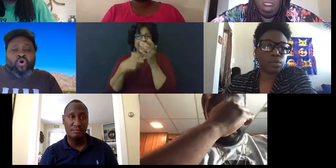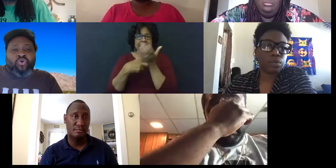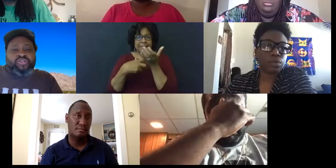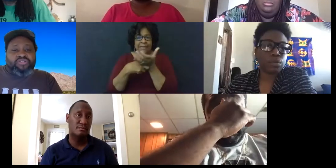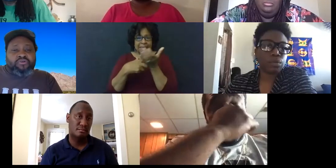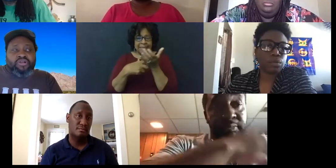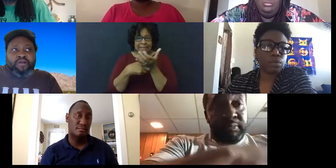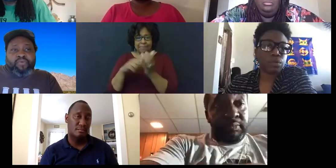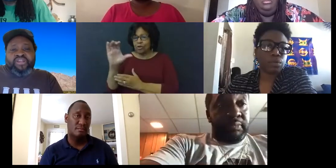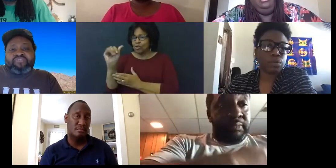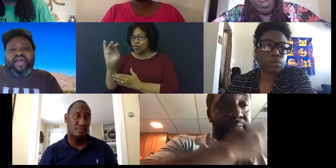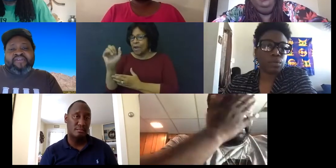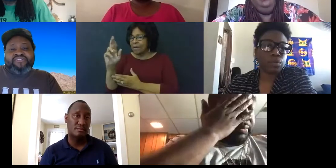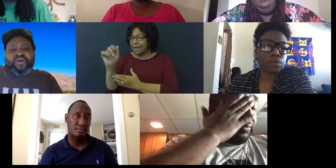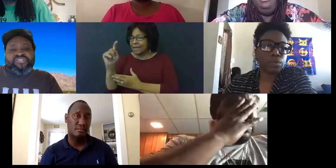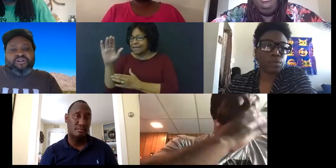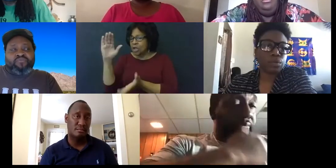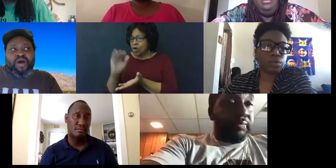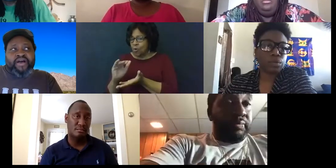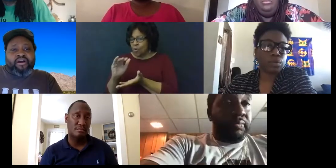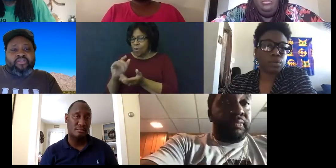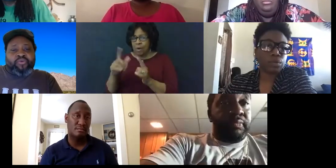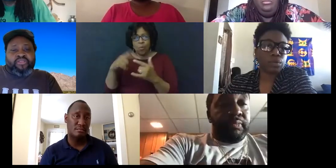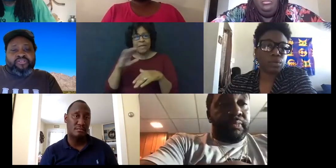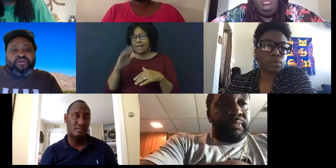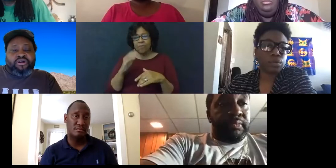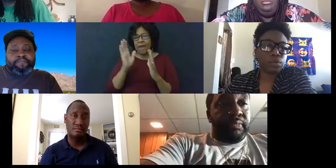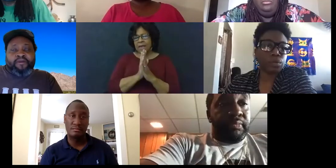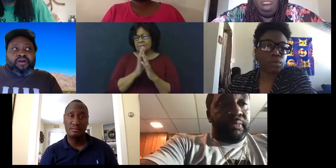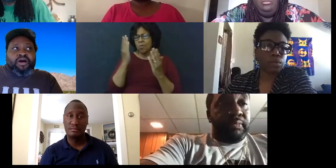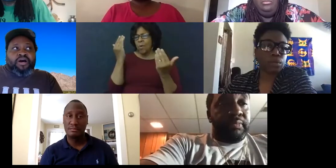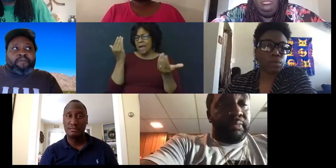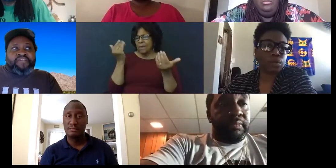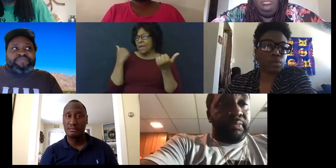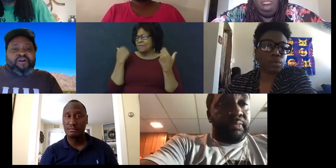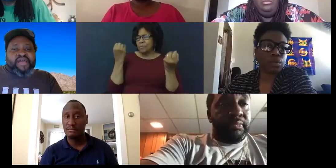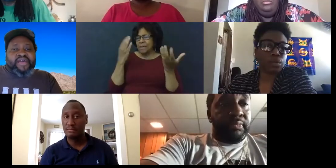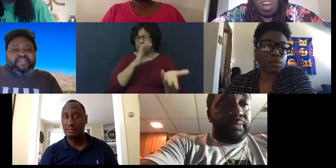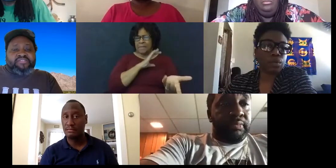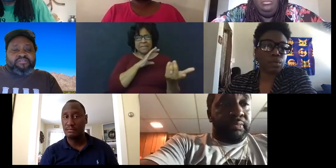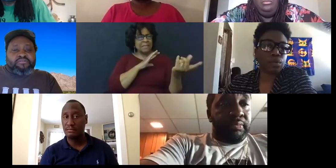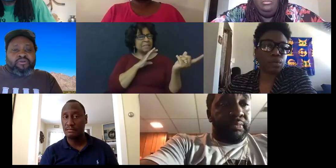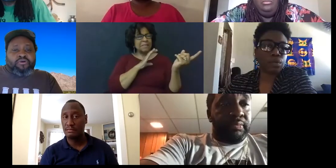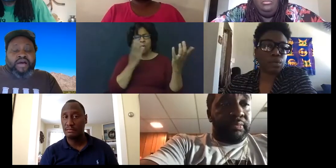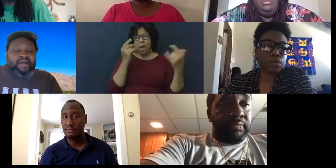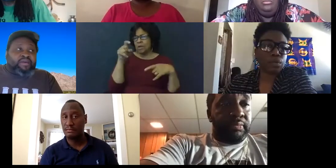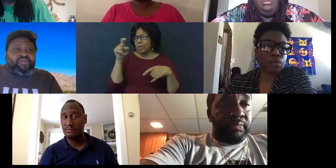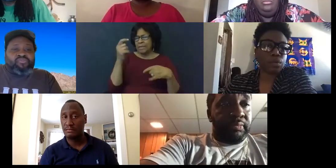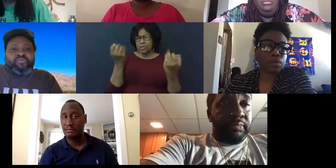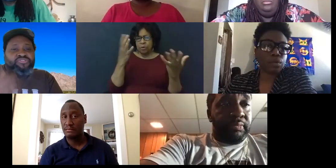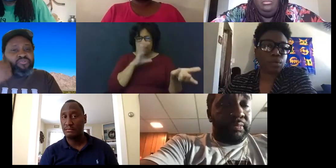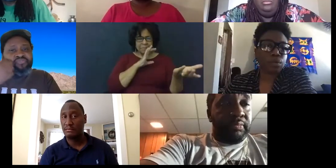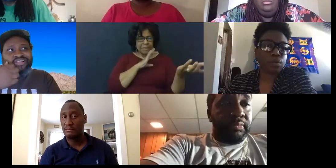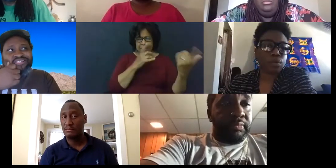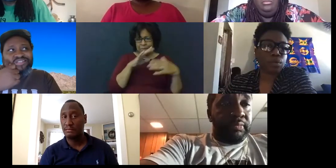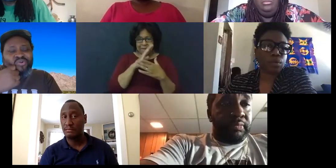a whole is low, but we never ask the question of why are the way things are. As far as, you know, I would agree